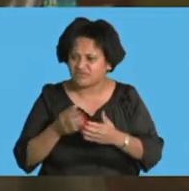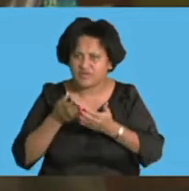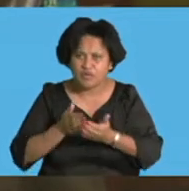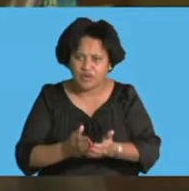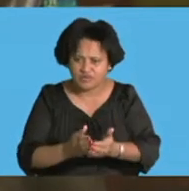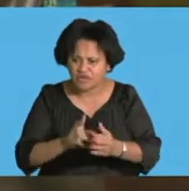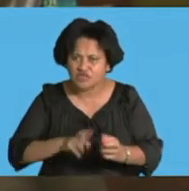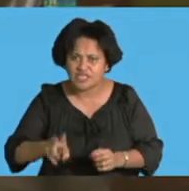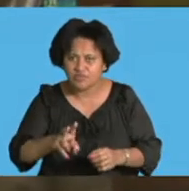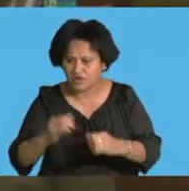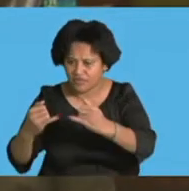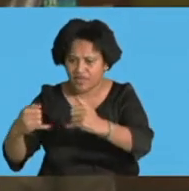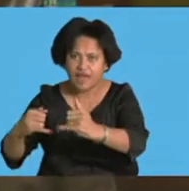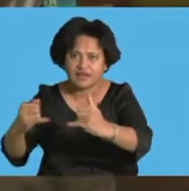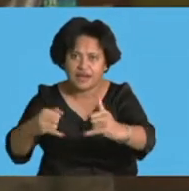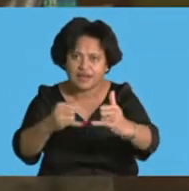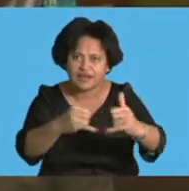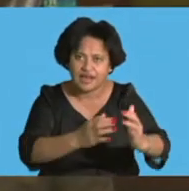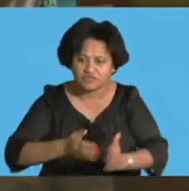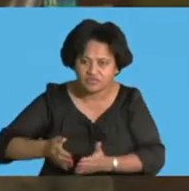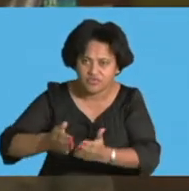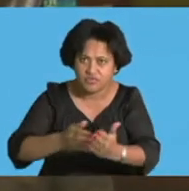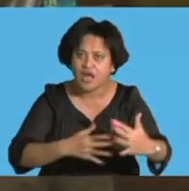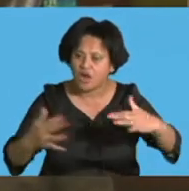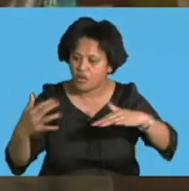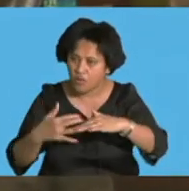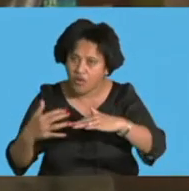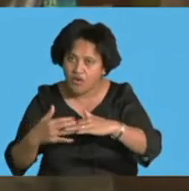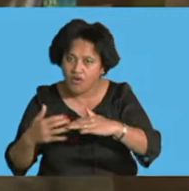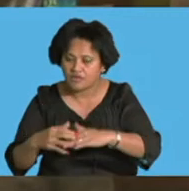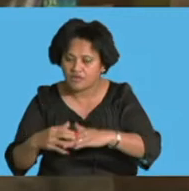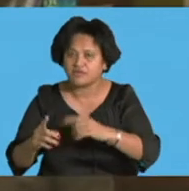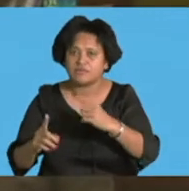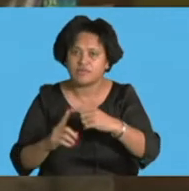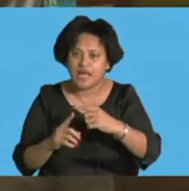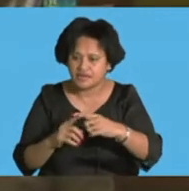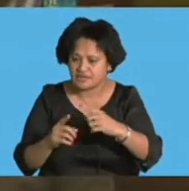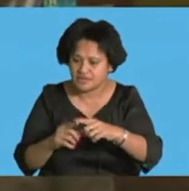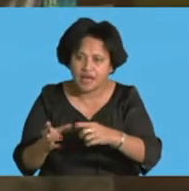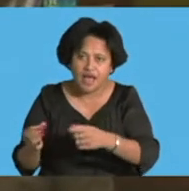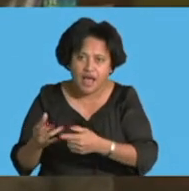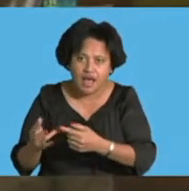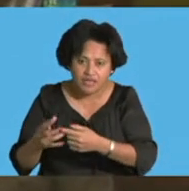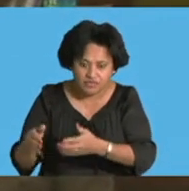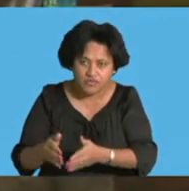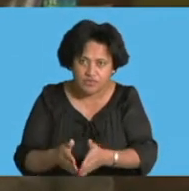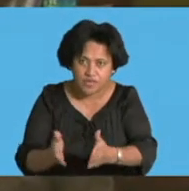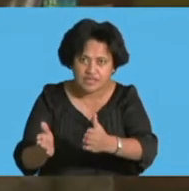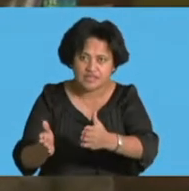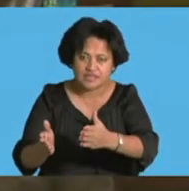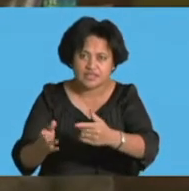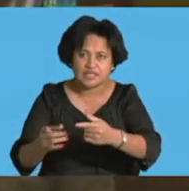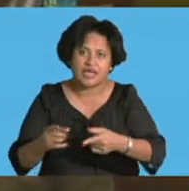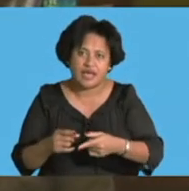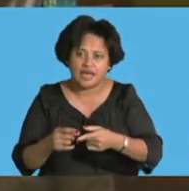in the maritime region, constructing jetties, waiting shed, slipways, and navigational